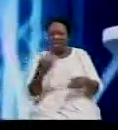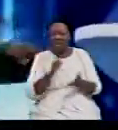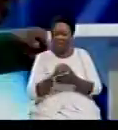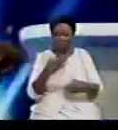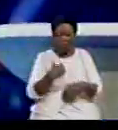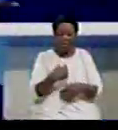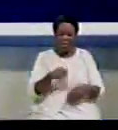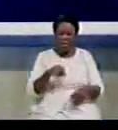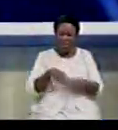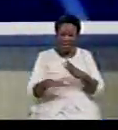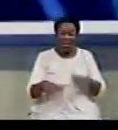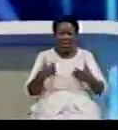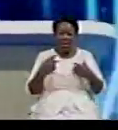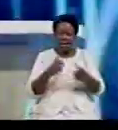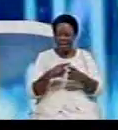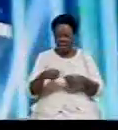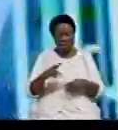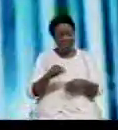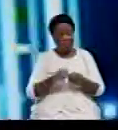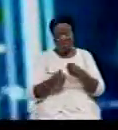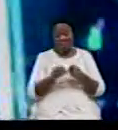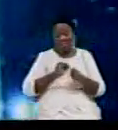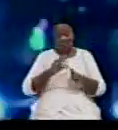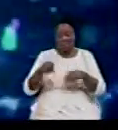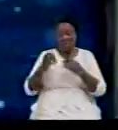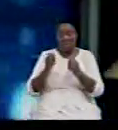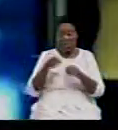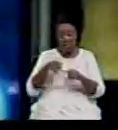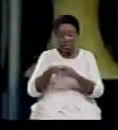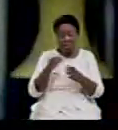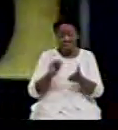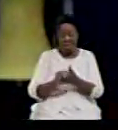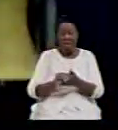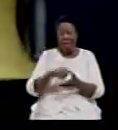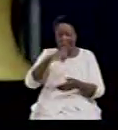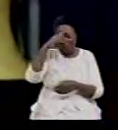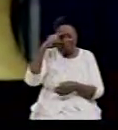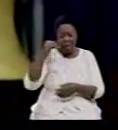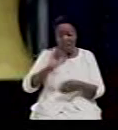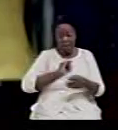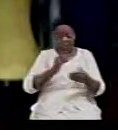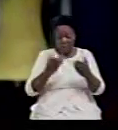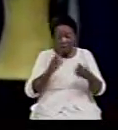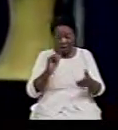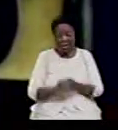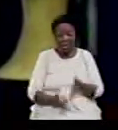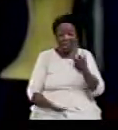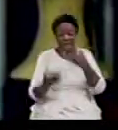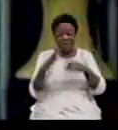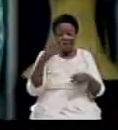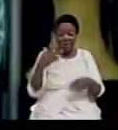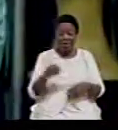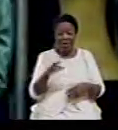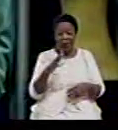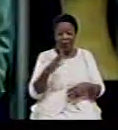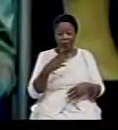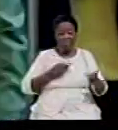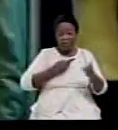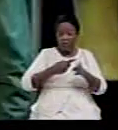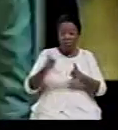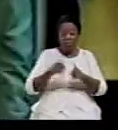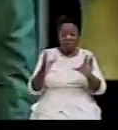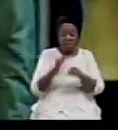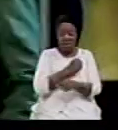I'm going to go into that so that the fire of affliction will take off the bandage, will take